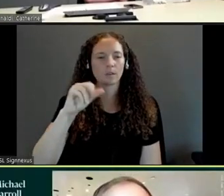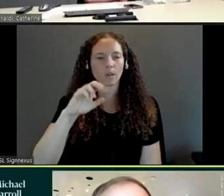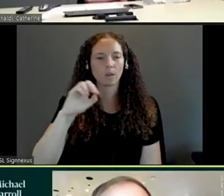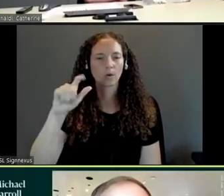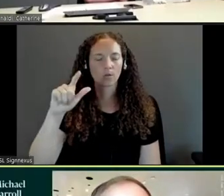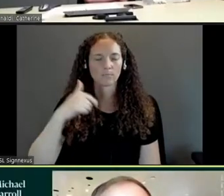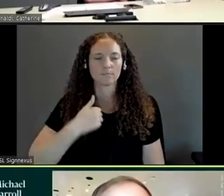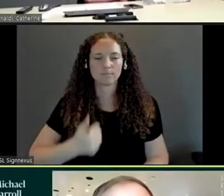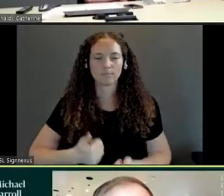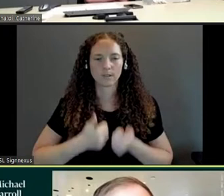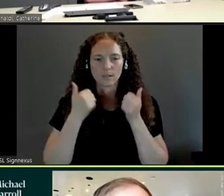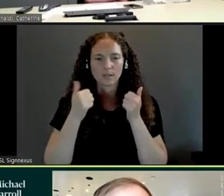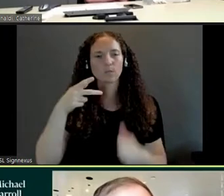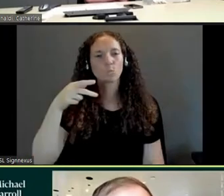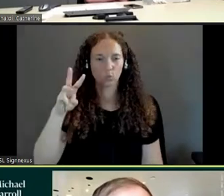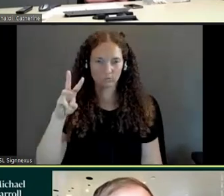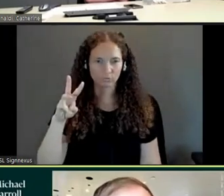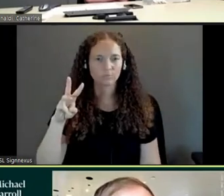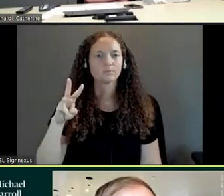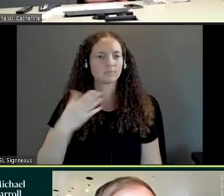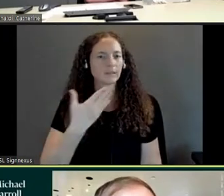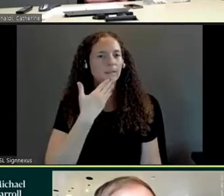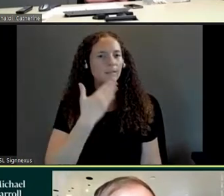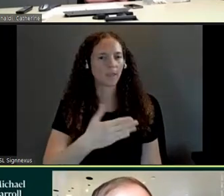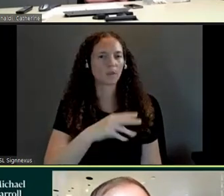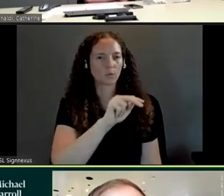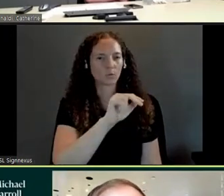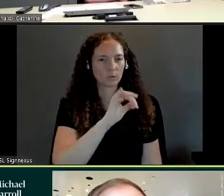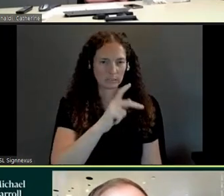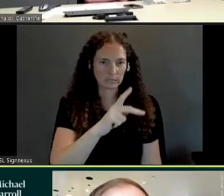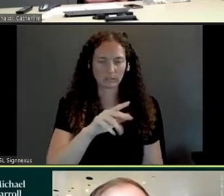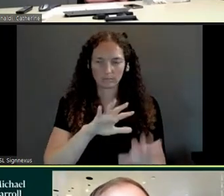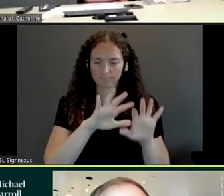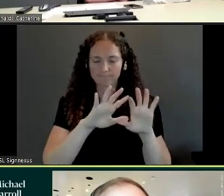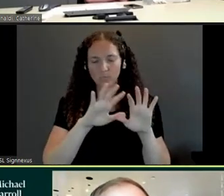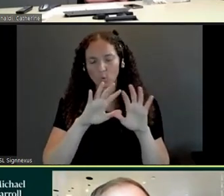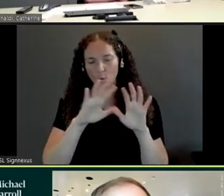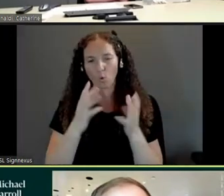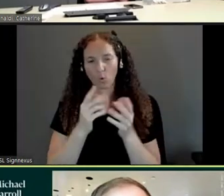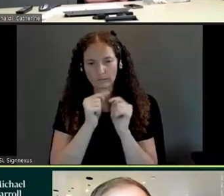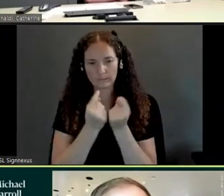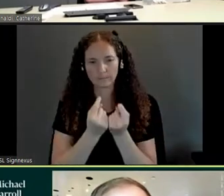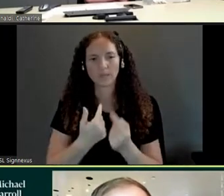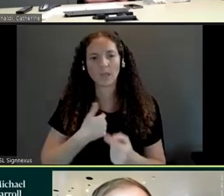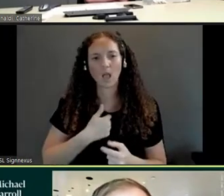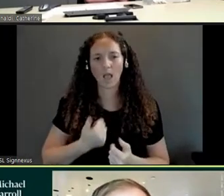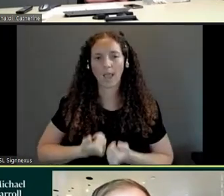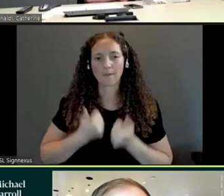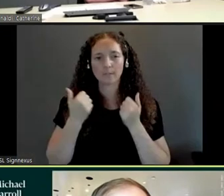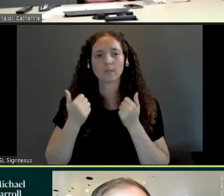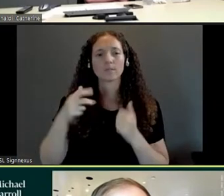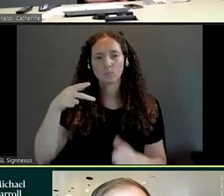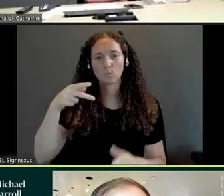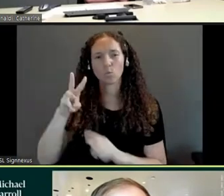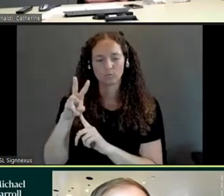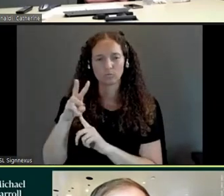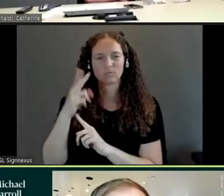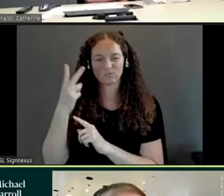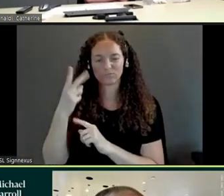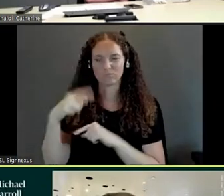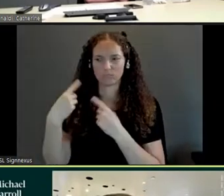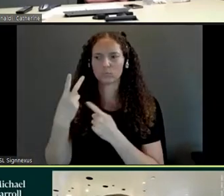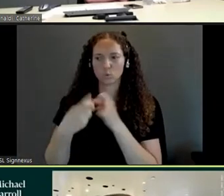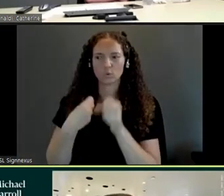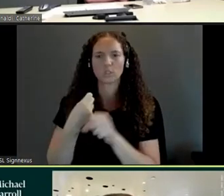you, Nick and team for hosting. I've been living in Port Washington for 2 years and commuting into the